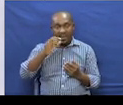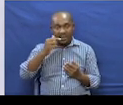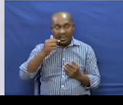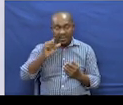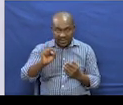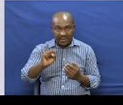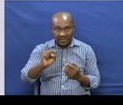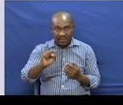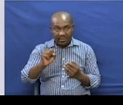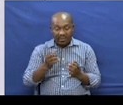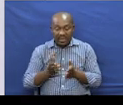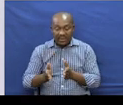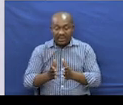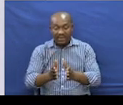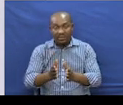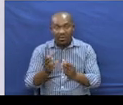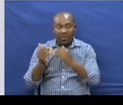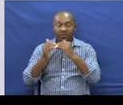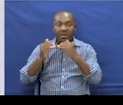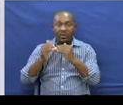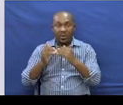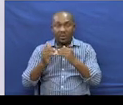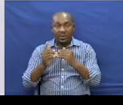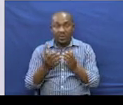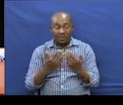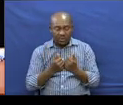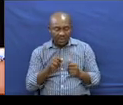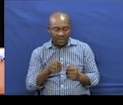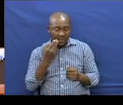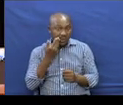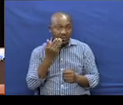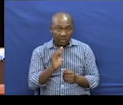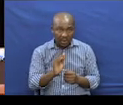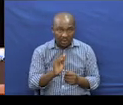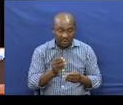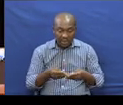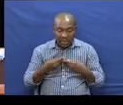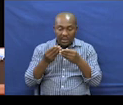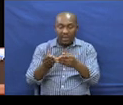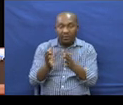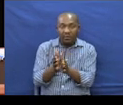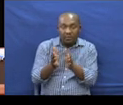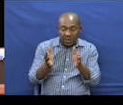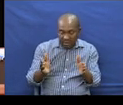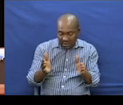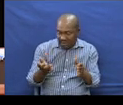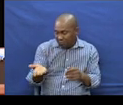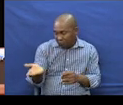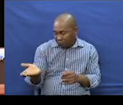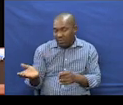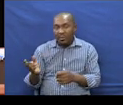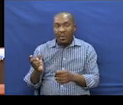a very famous and strong indicator of democracy because it provides a wide chance for citizens